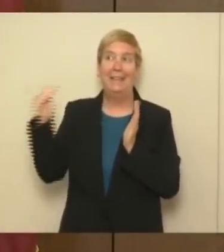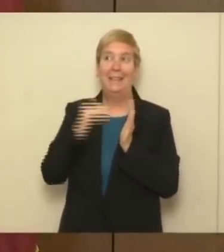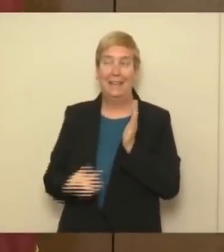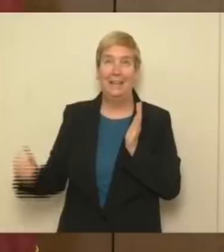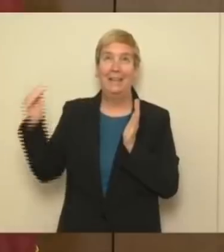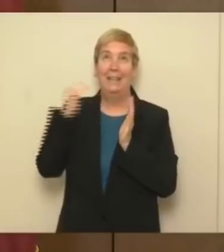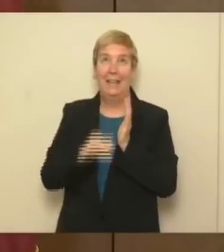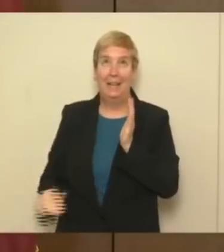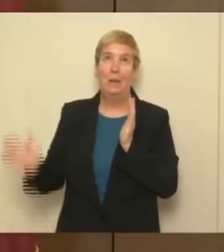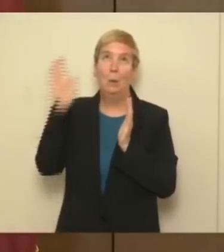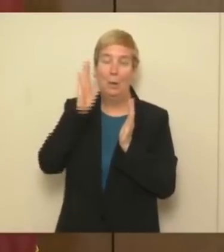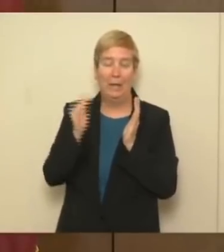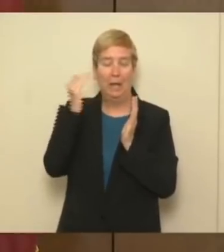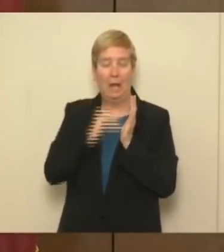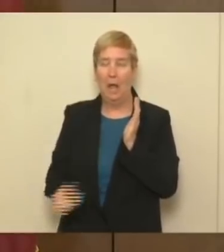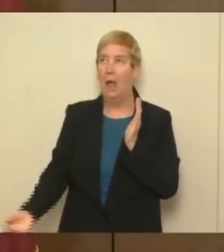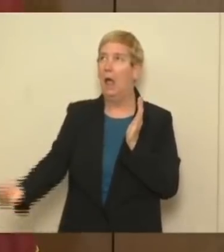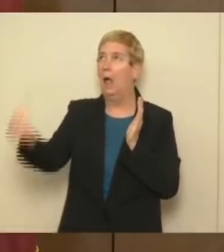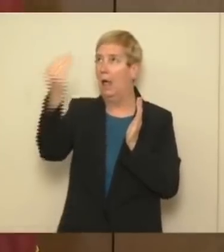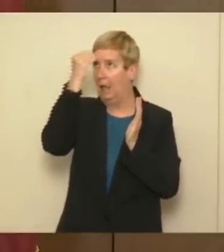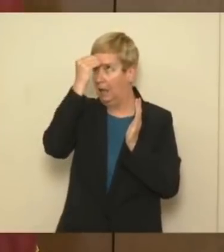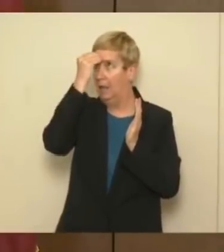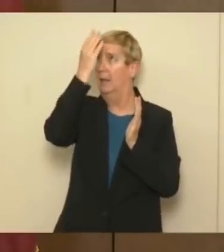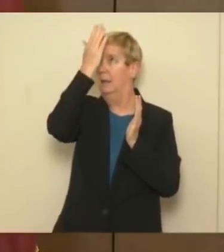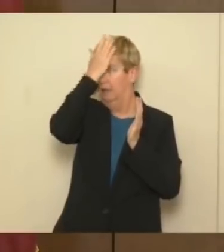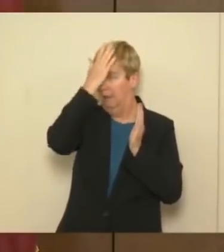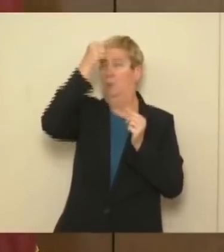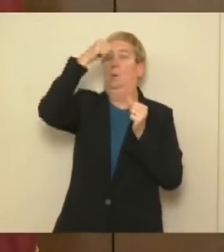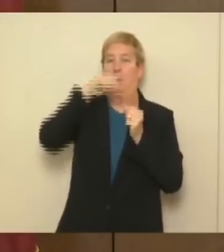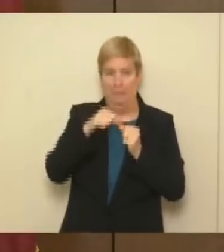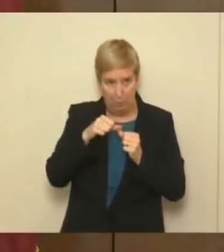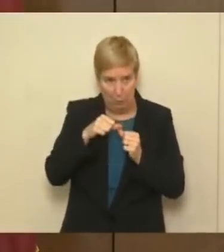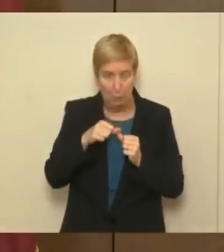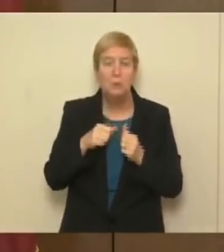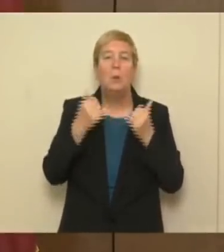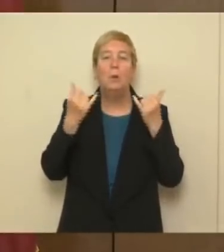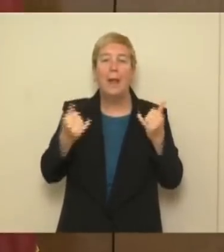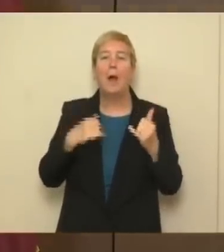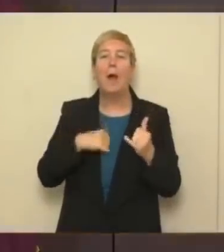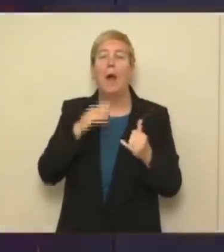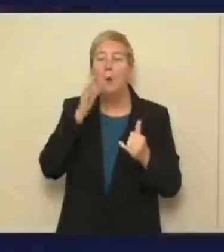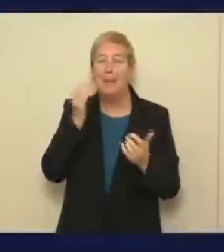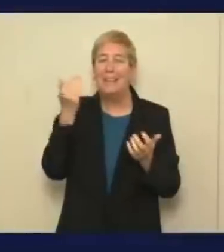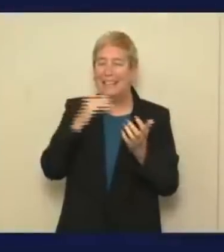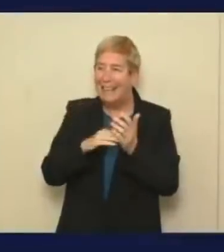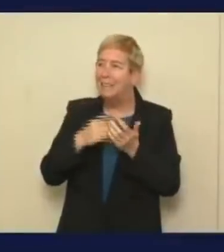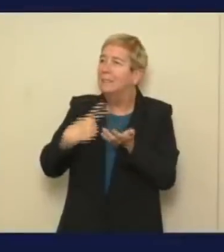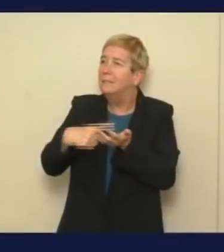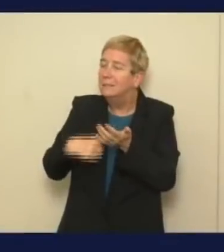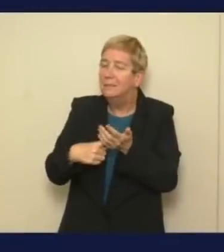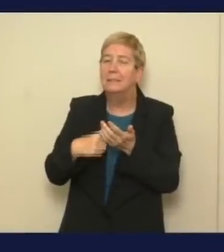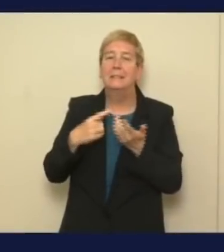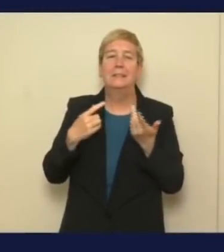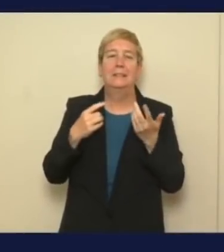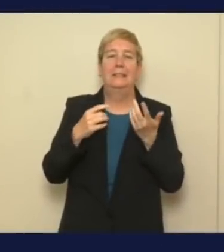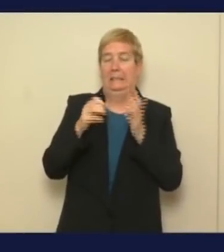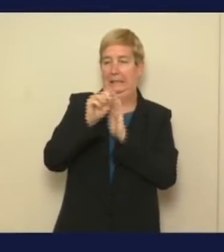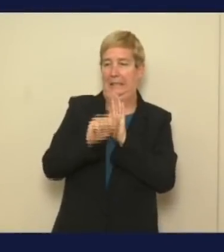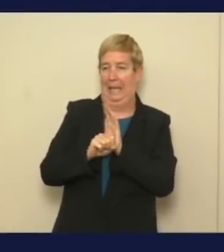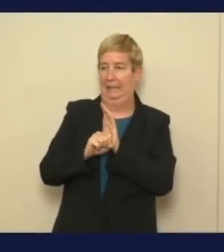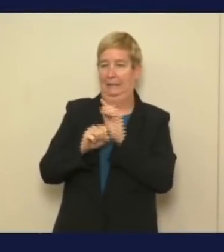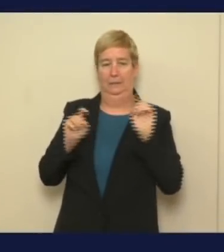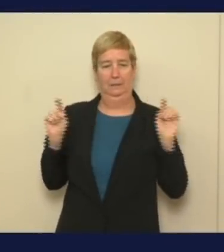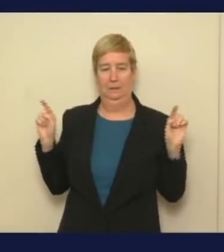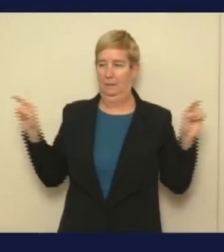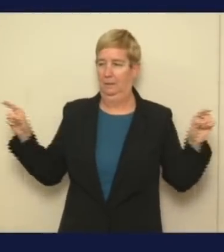that we retain that information. And so I'm going to go to the first slide. We're going to talk about some of those states again. So we said